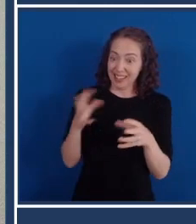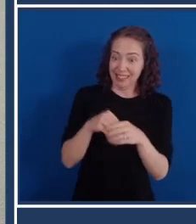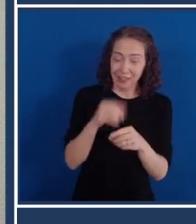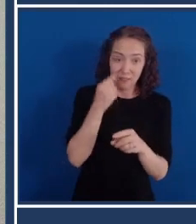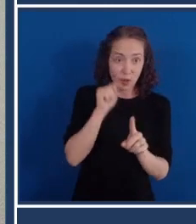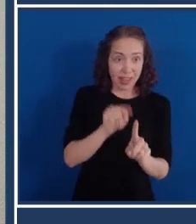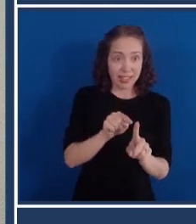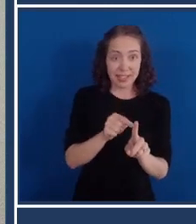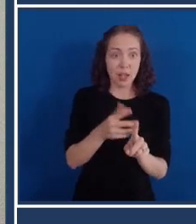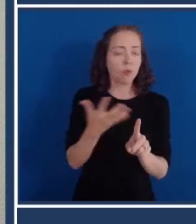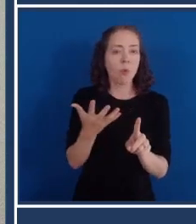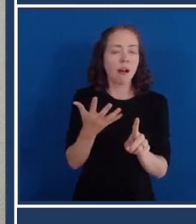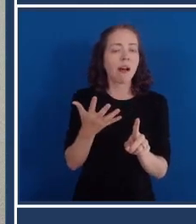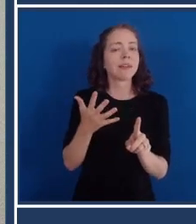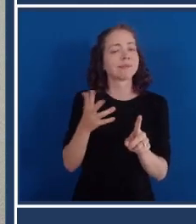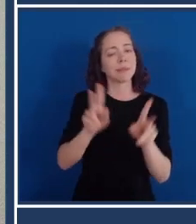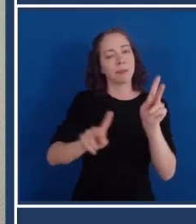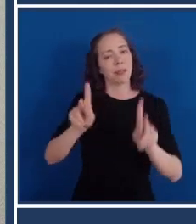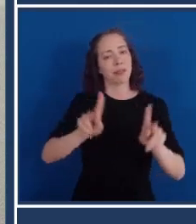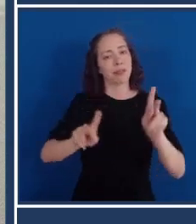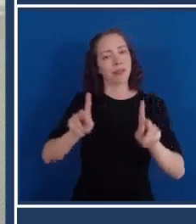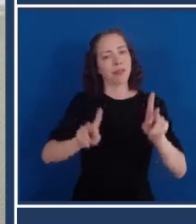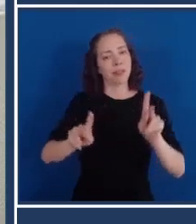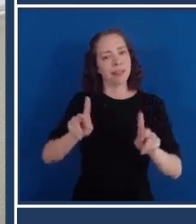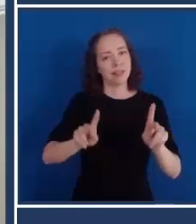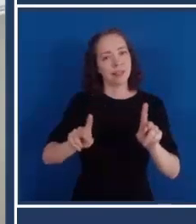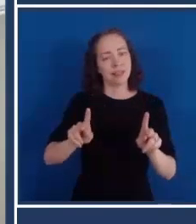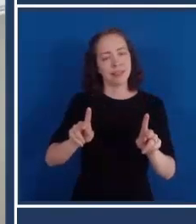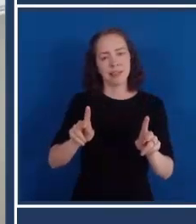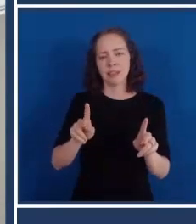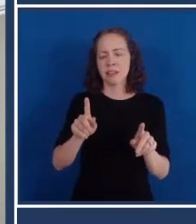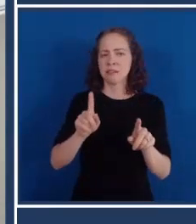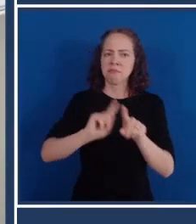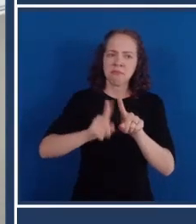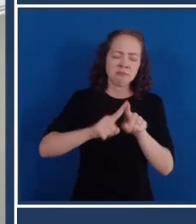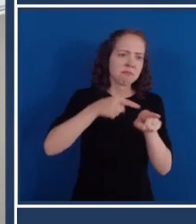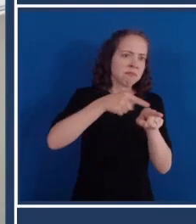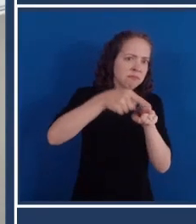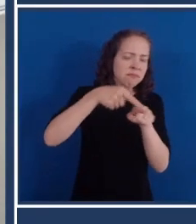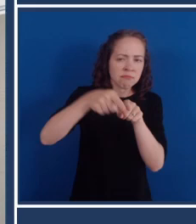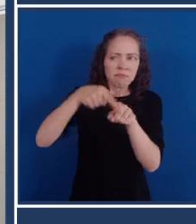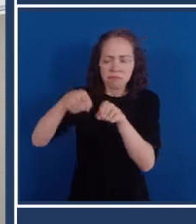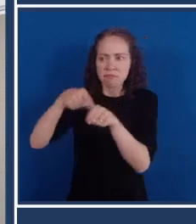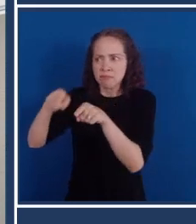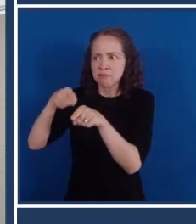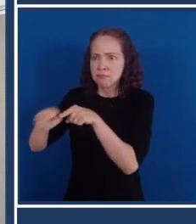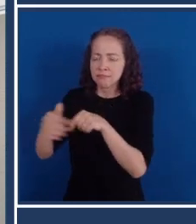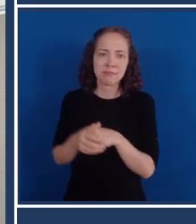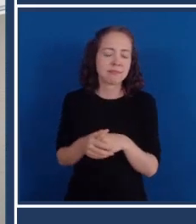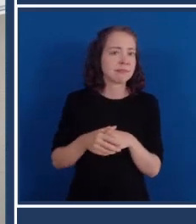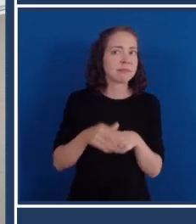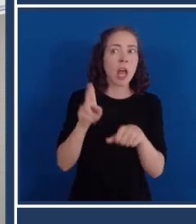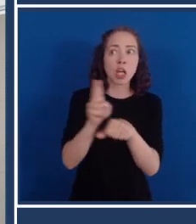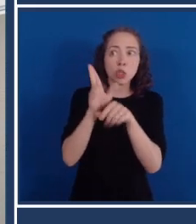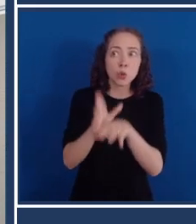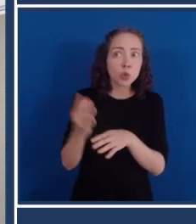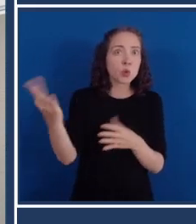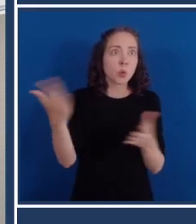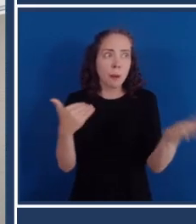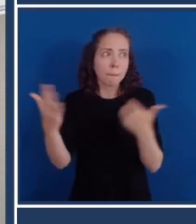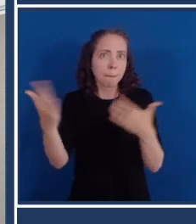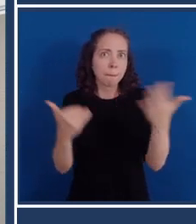the people. The people who work across disciplines, bring users in as co-collaborators, and look for